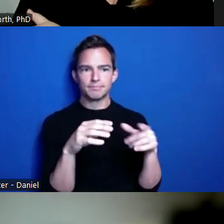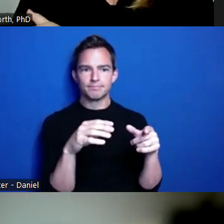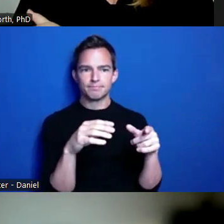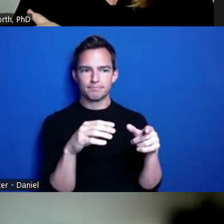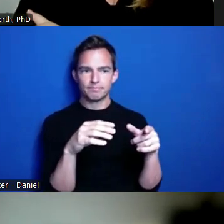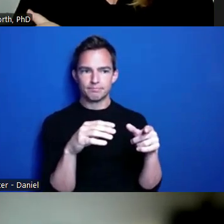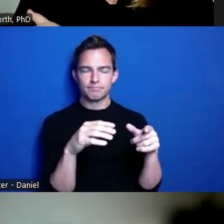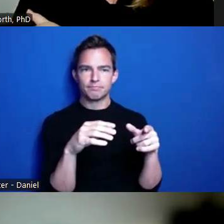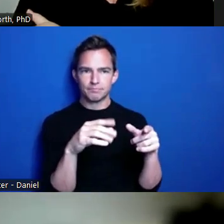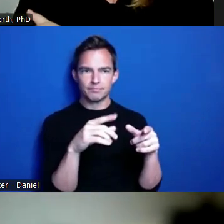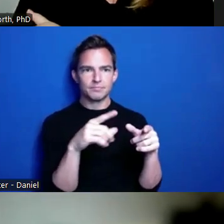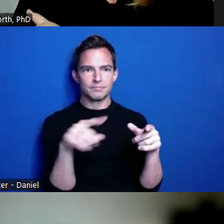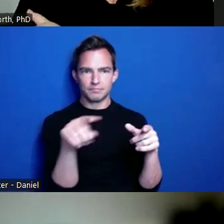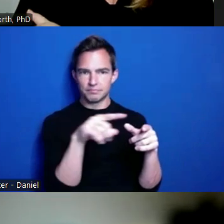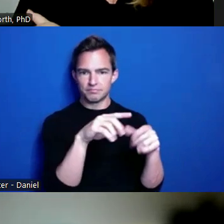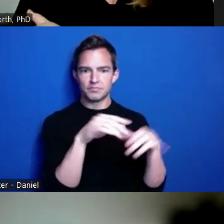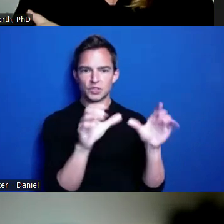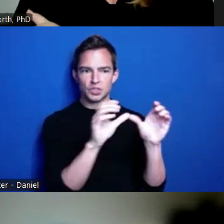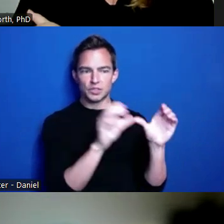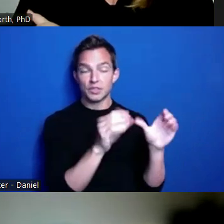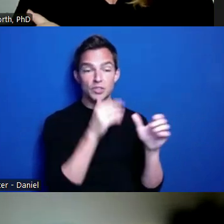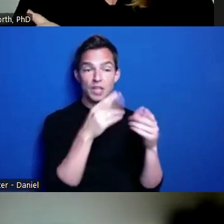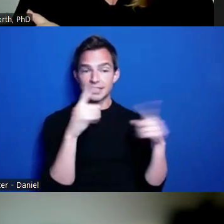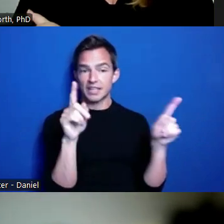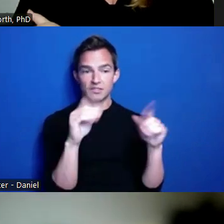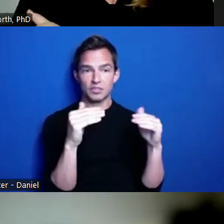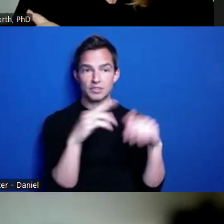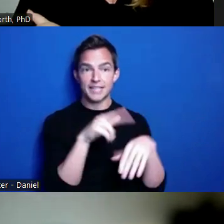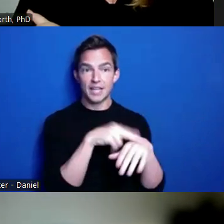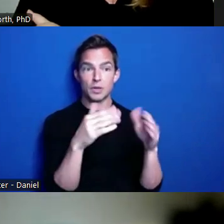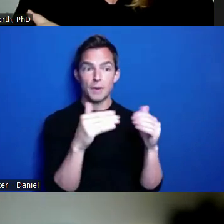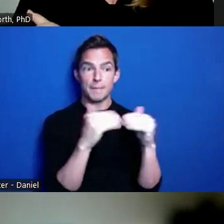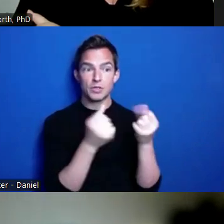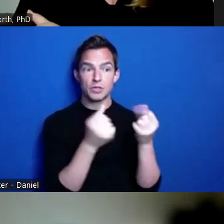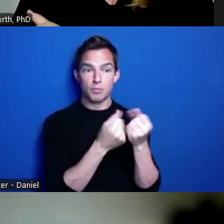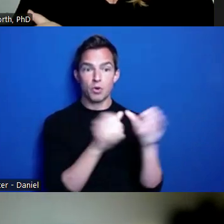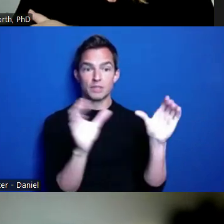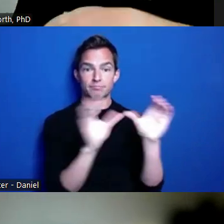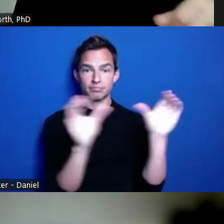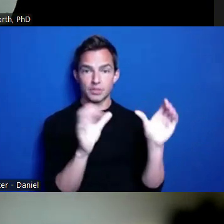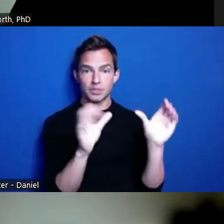been a successful national peer certification. And so the pivot was then to create these